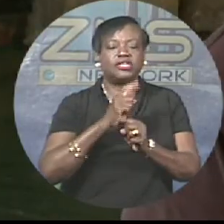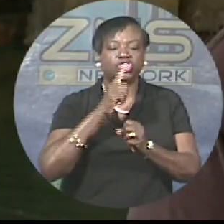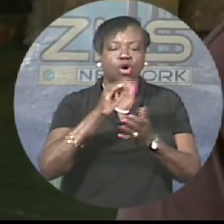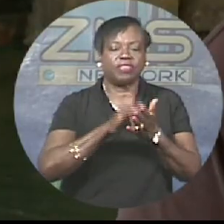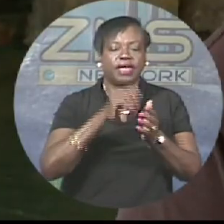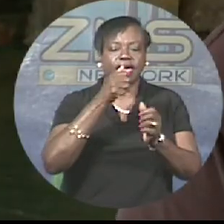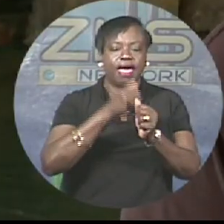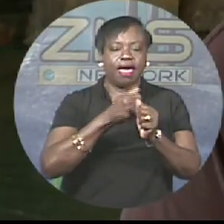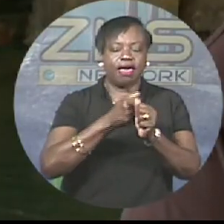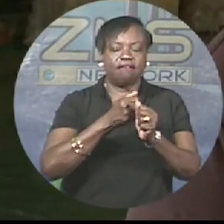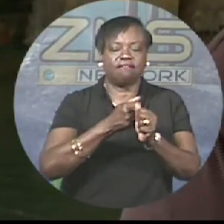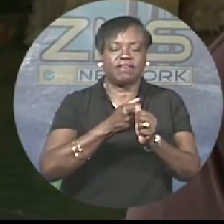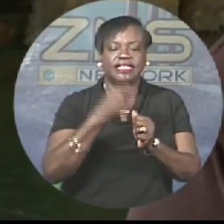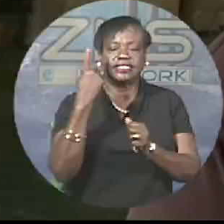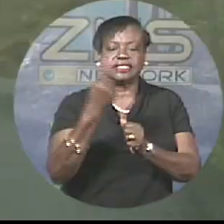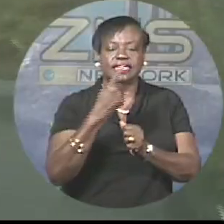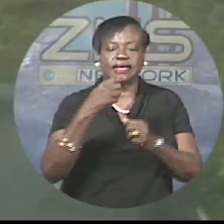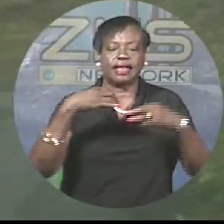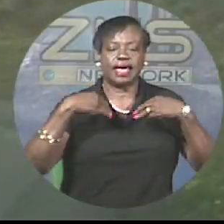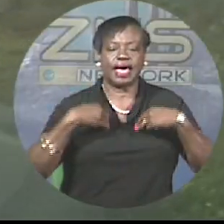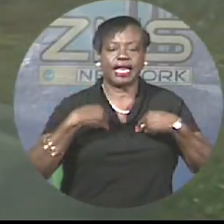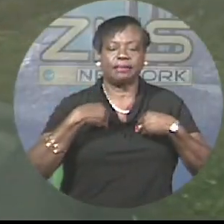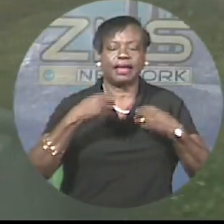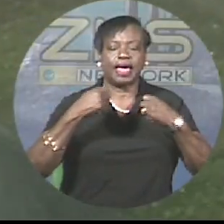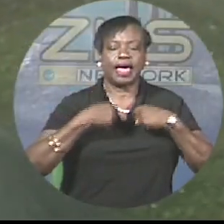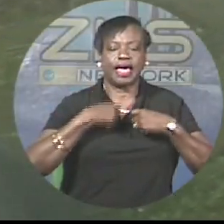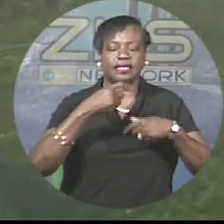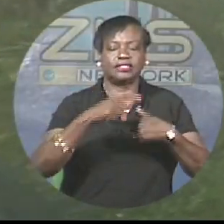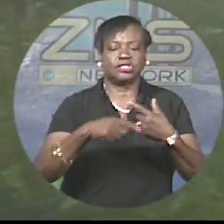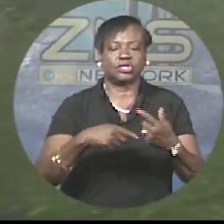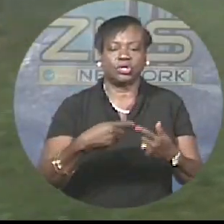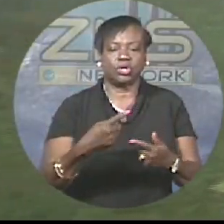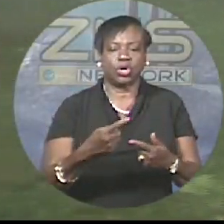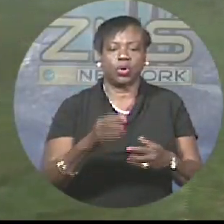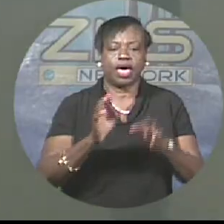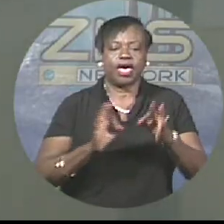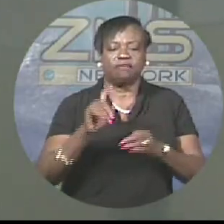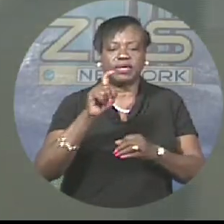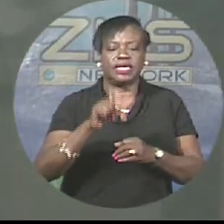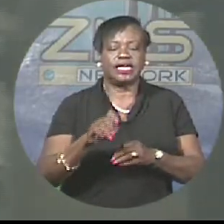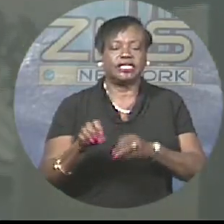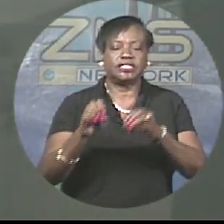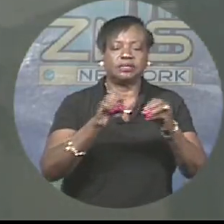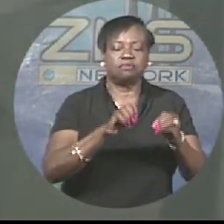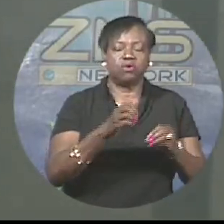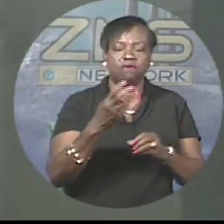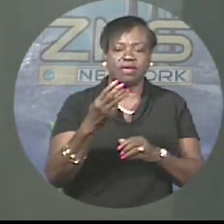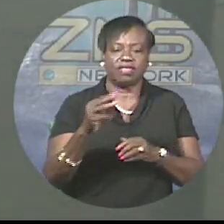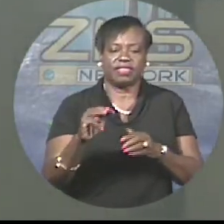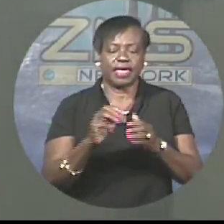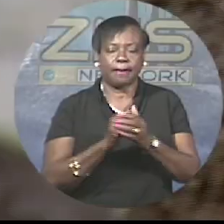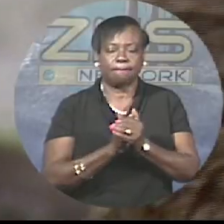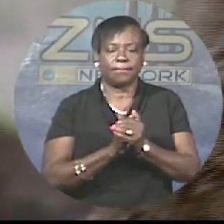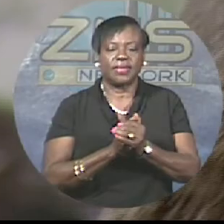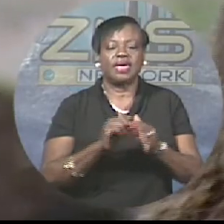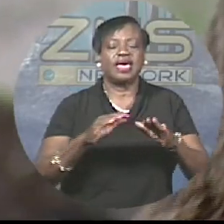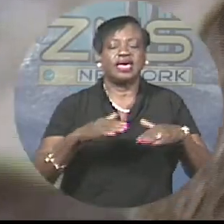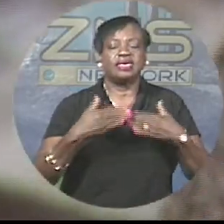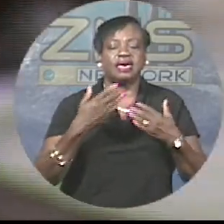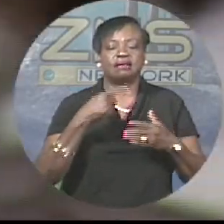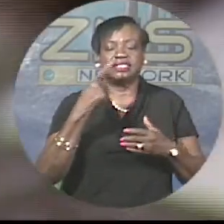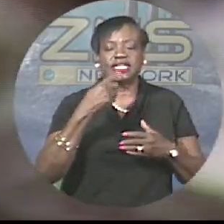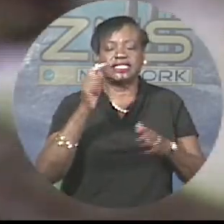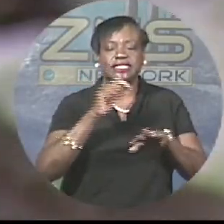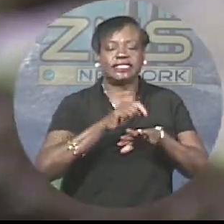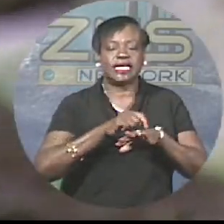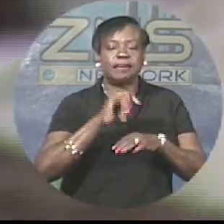animal has a place to go if we need to move them. Because every storm is different in strength and intensity, Young explains that timing